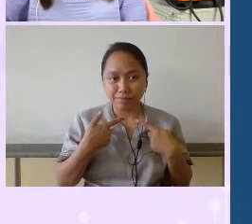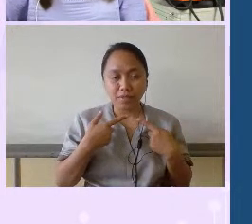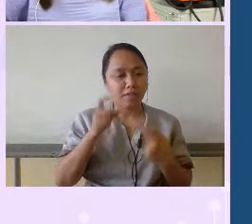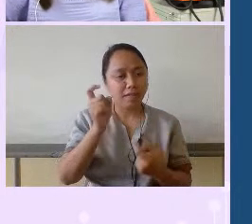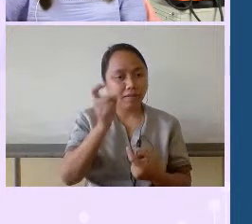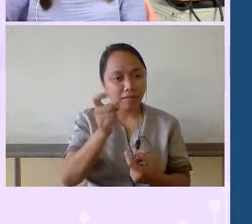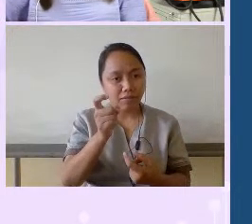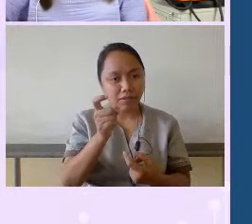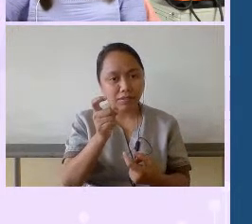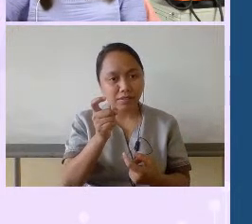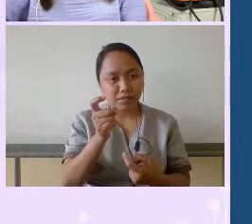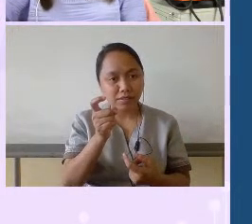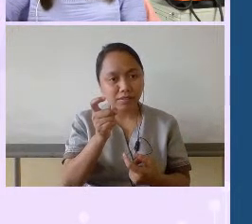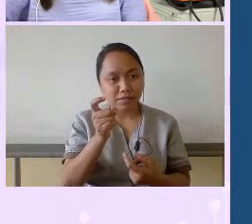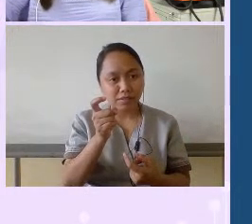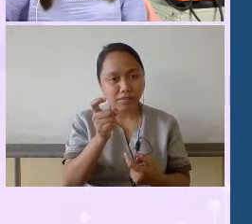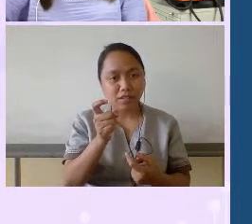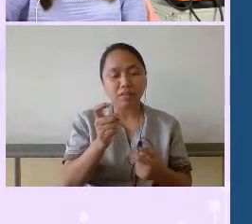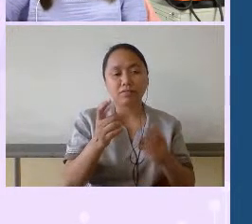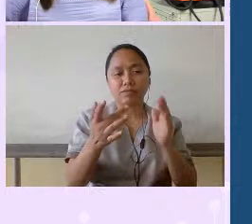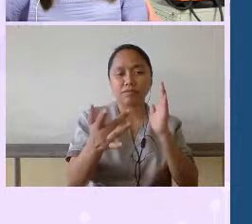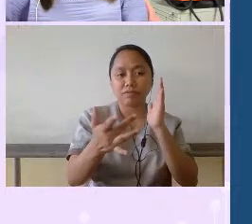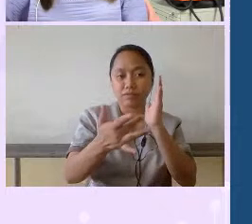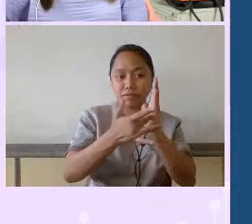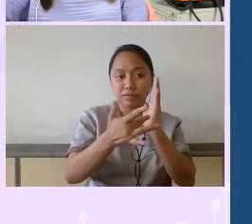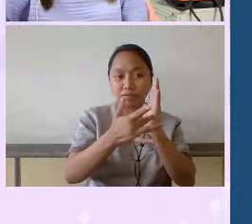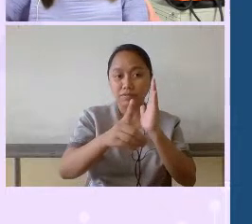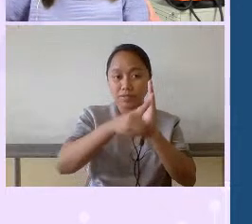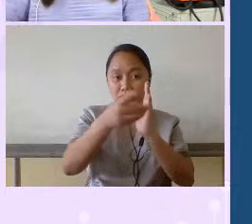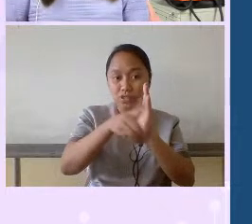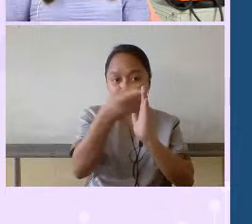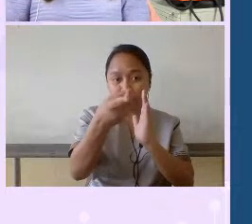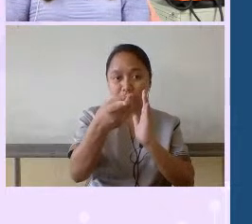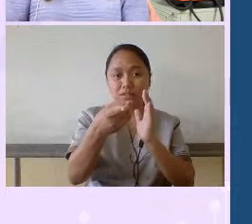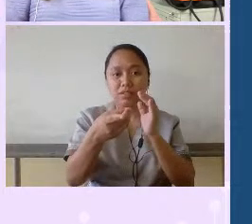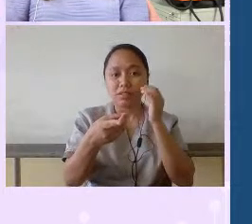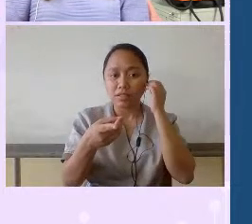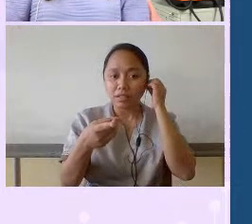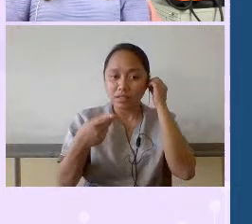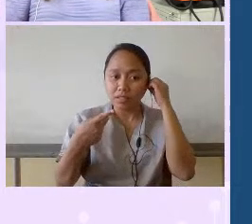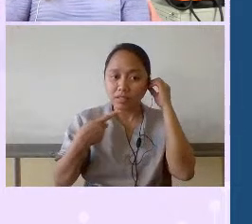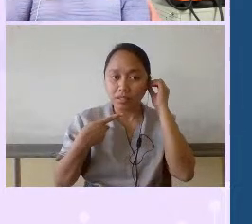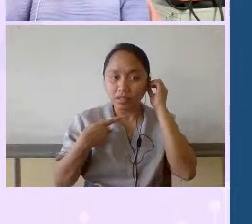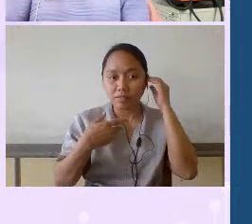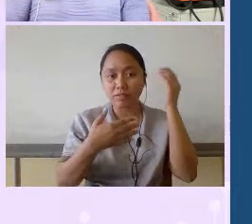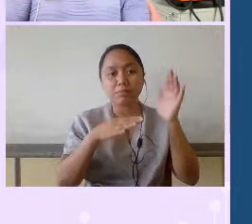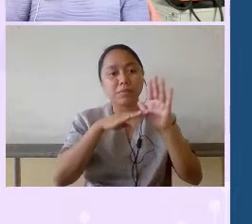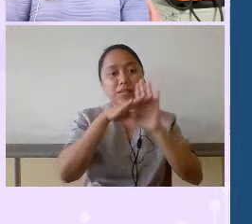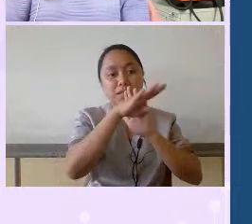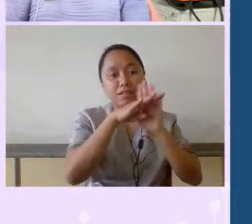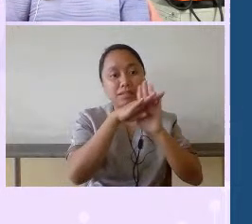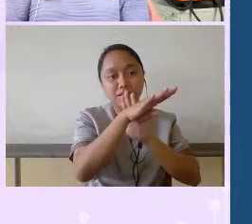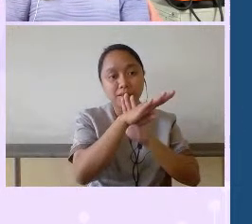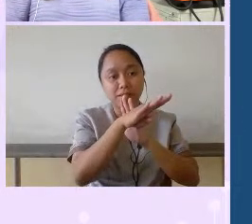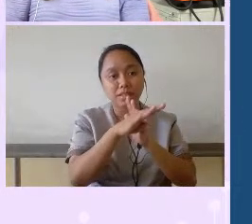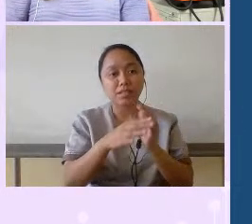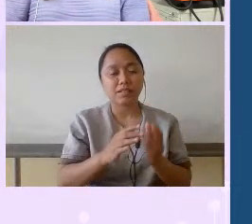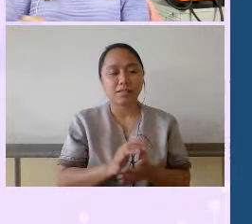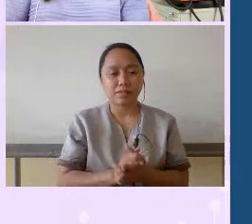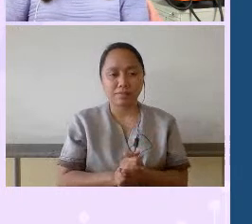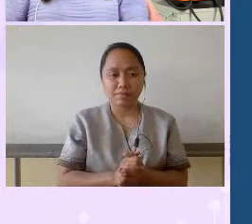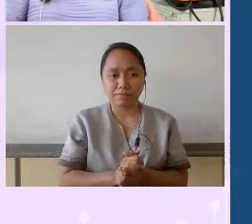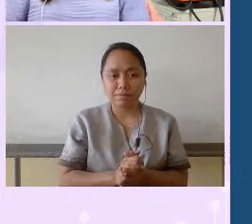gig economy and emerging digital careers, posing its own unique demands and